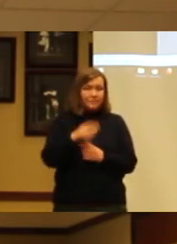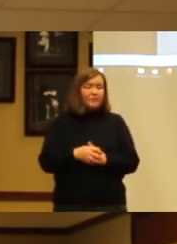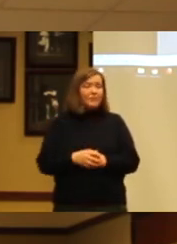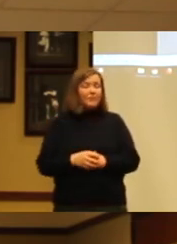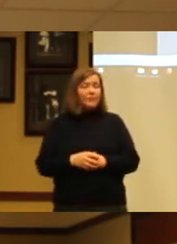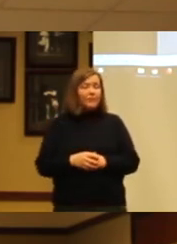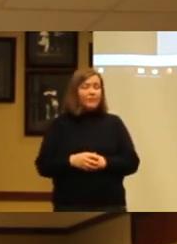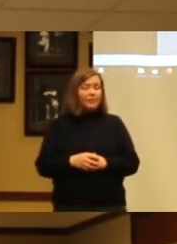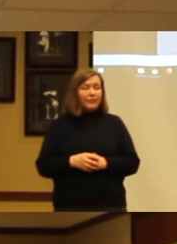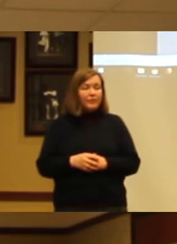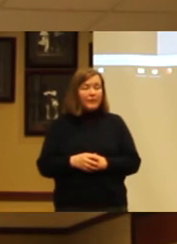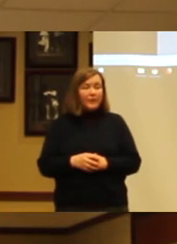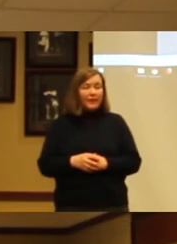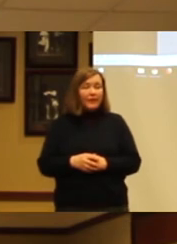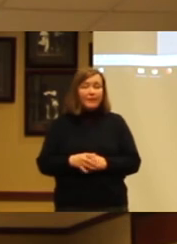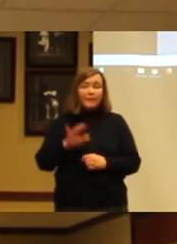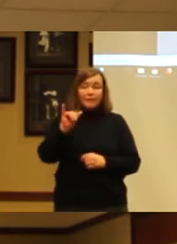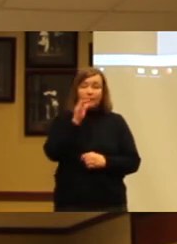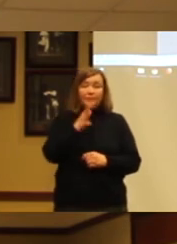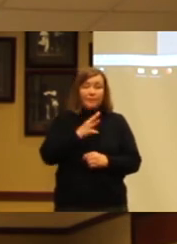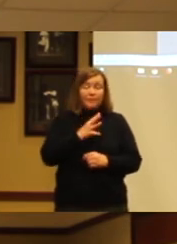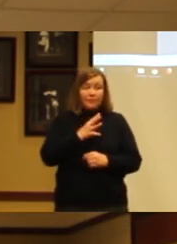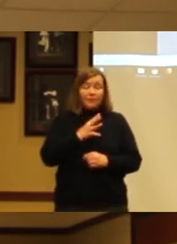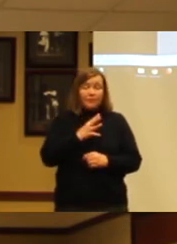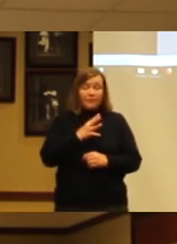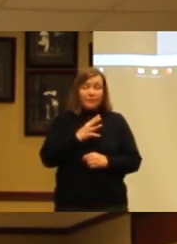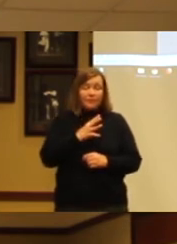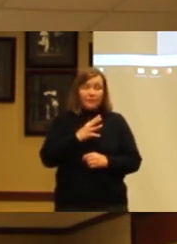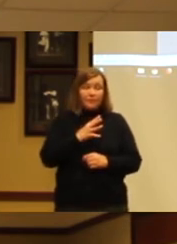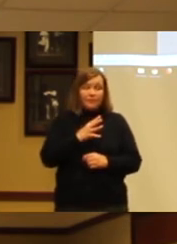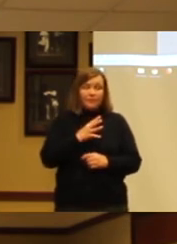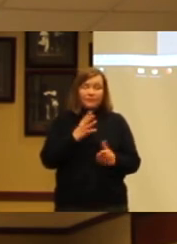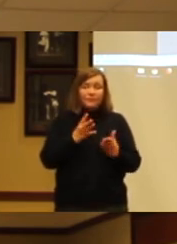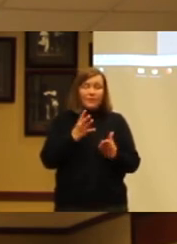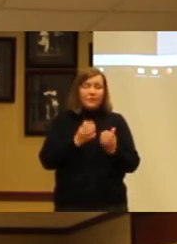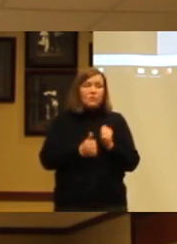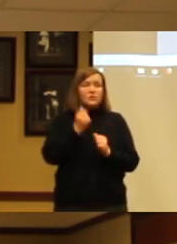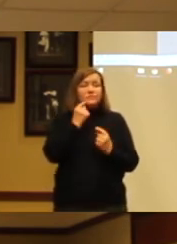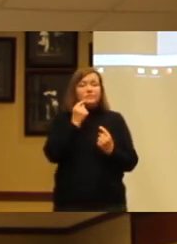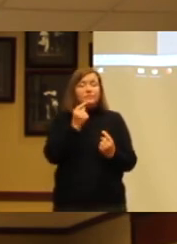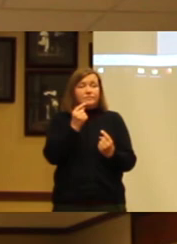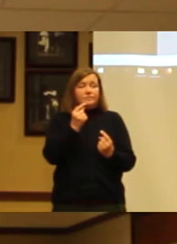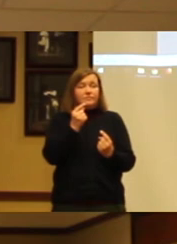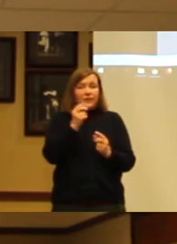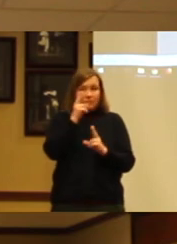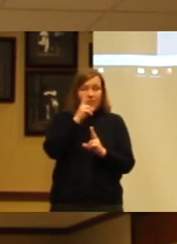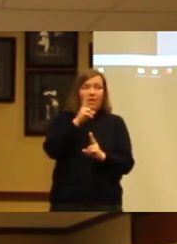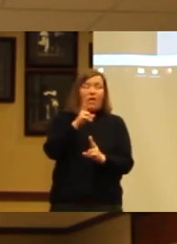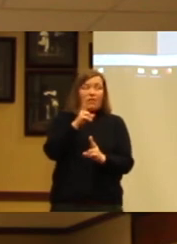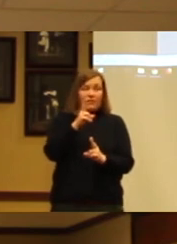1993. She really is perhaps the most prominent and celebrated